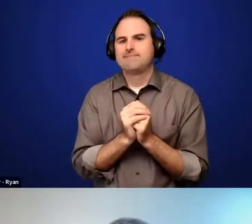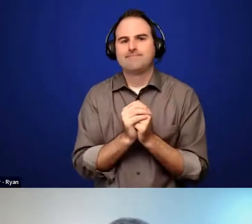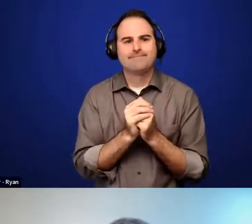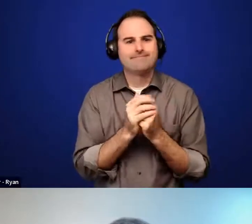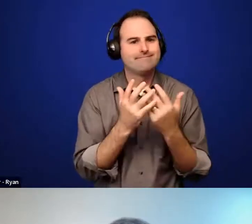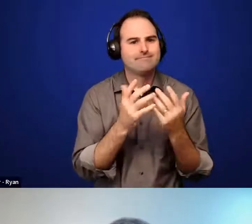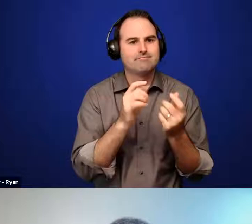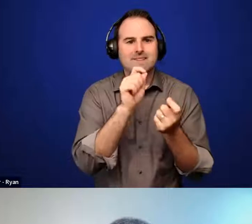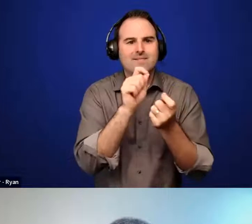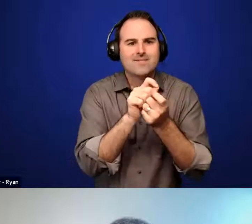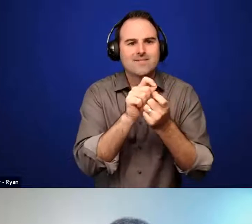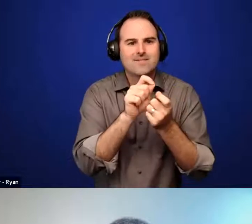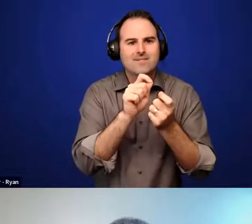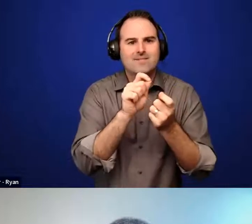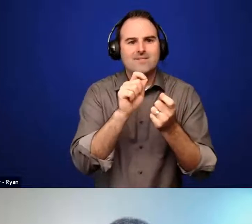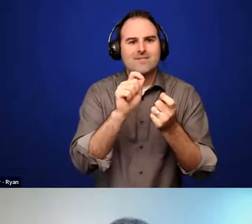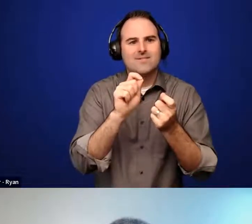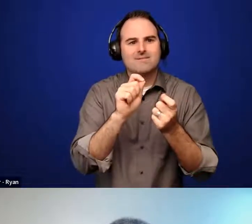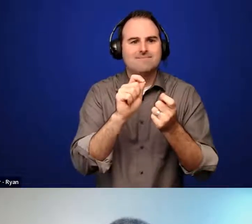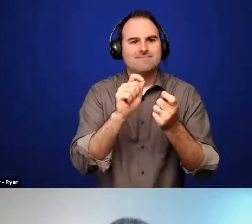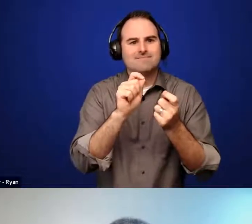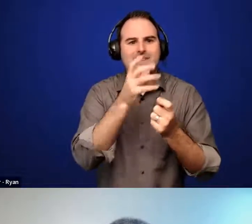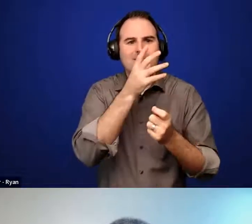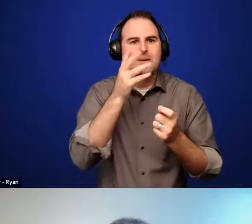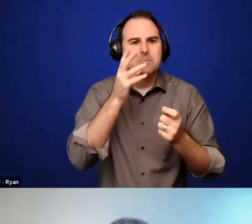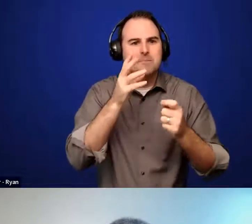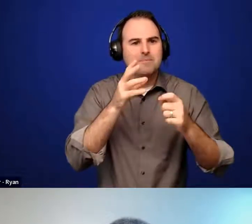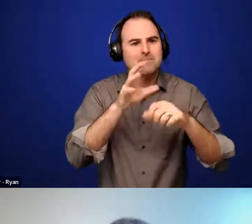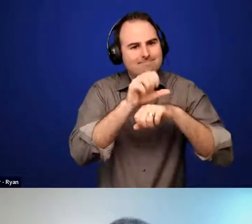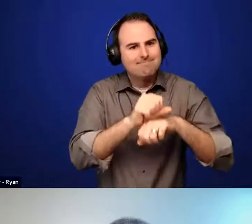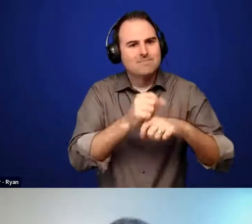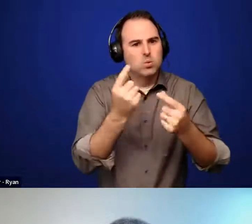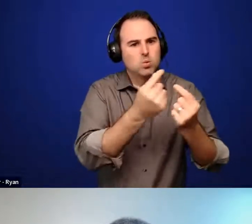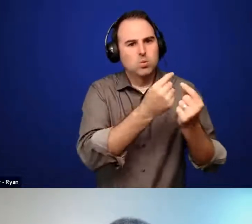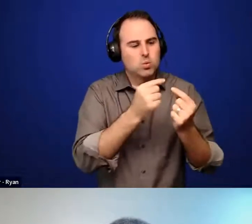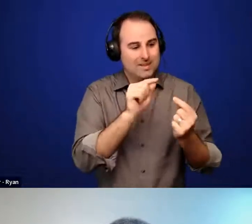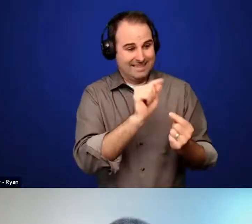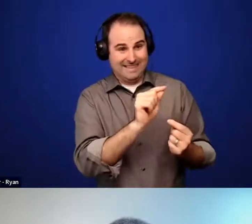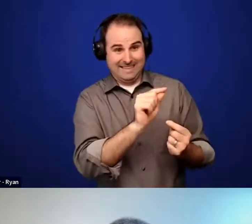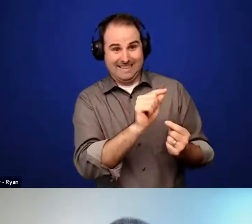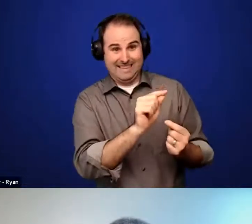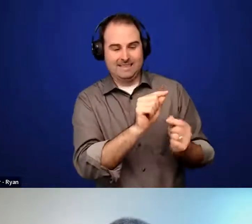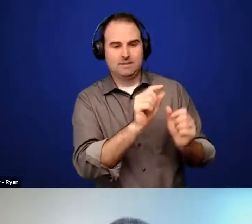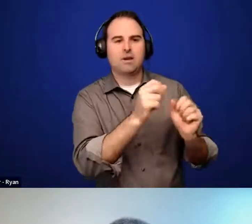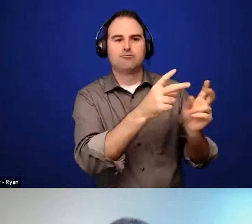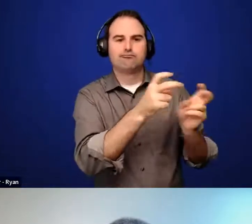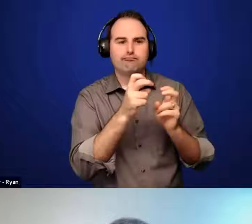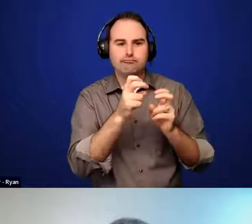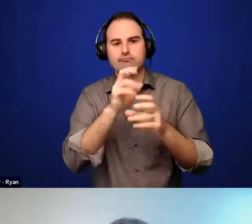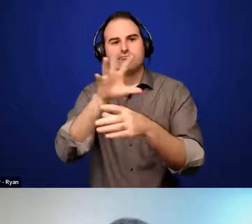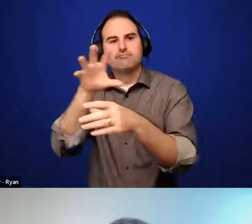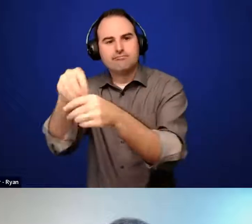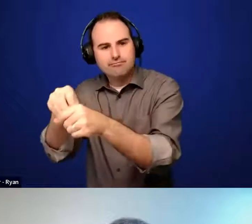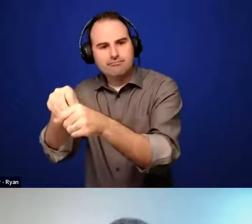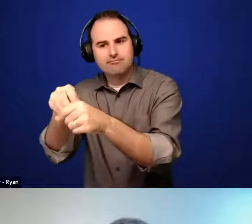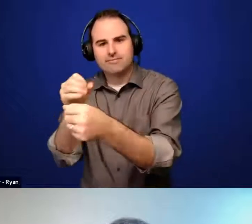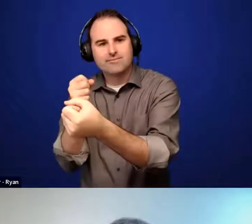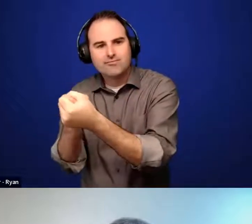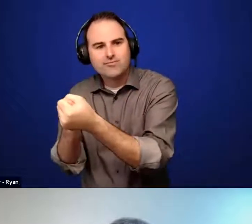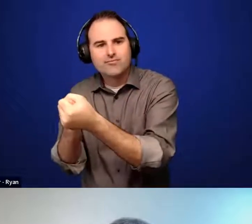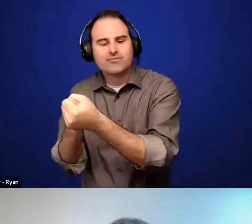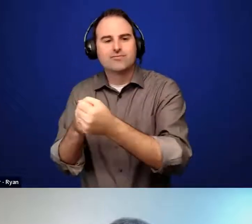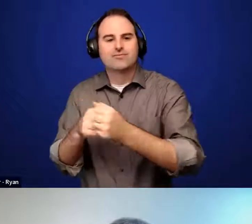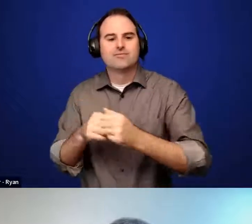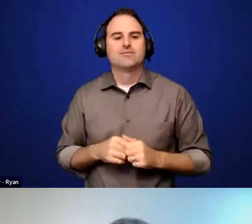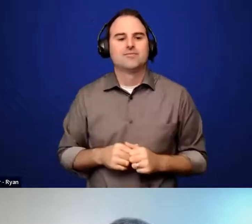specific climate smart agricultural practices that can be adopted in our projects. So this is what we try to do,